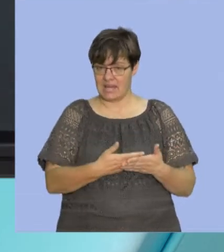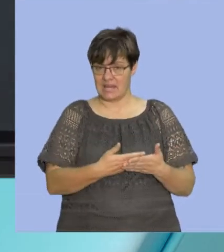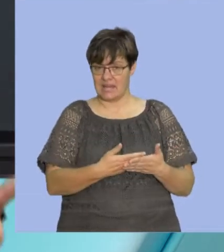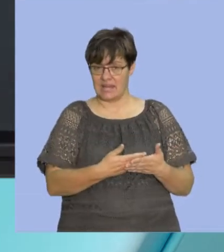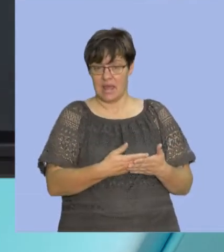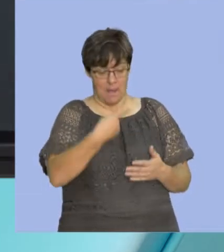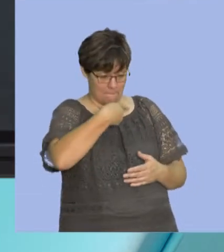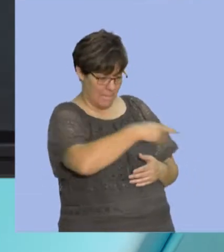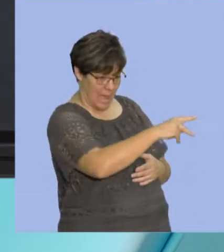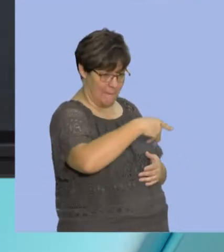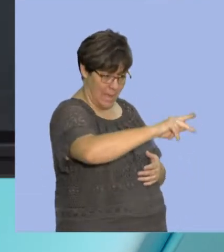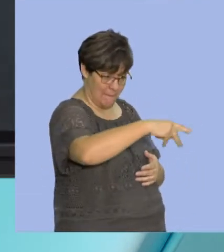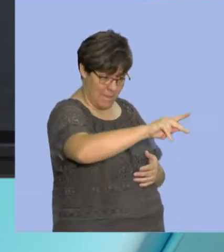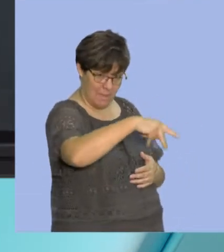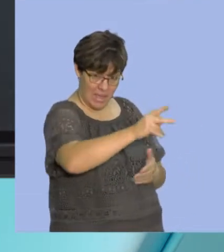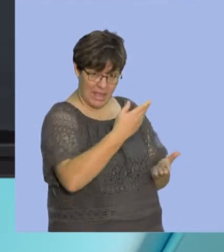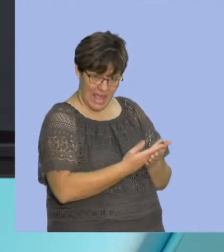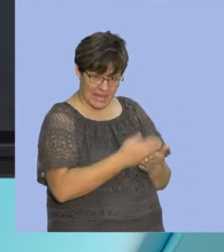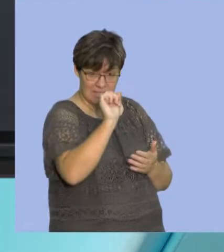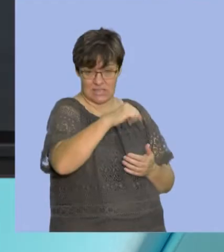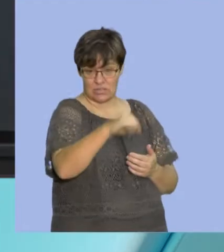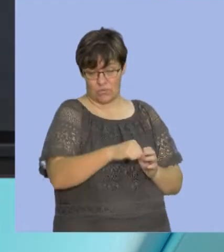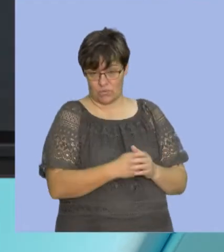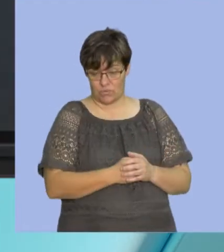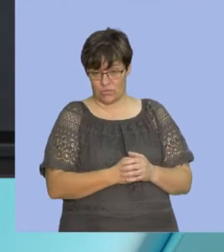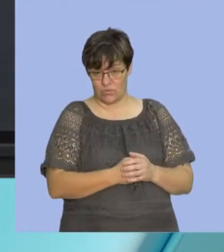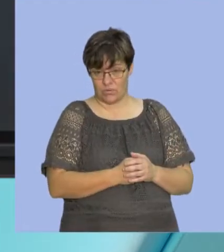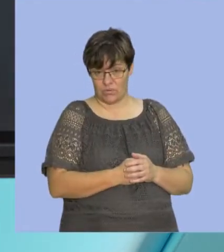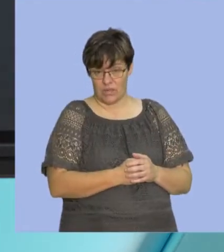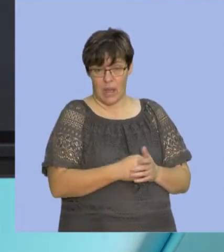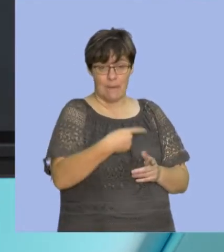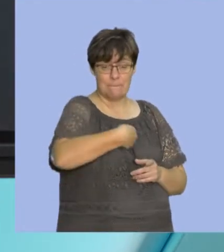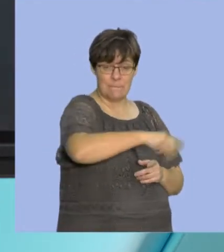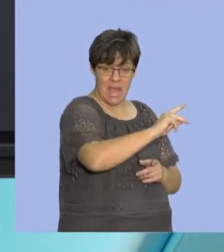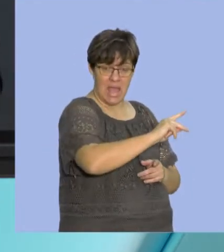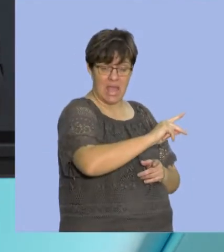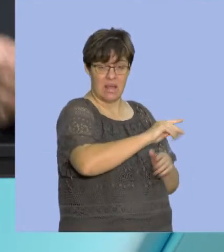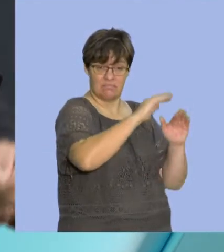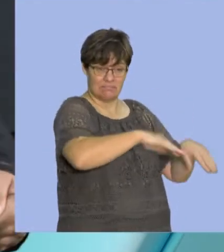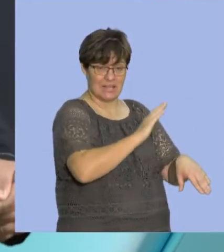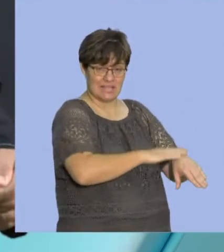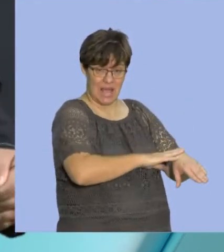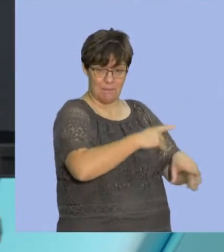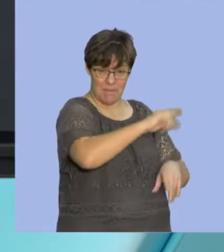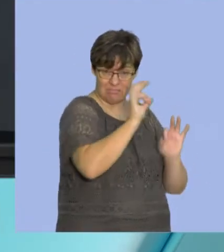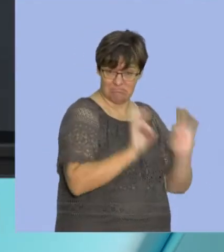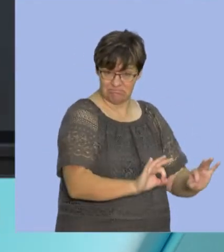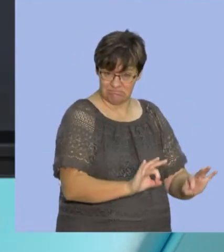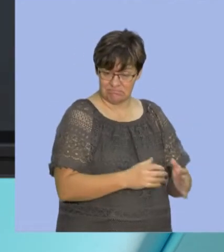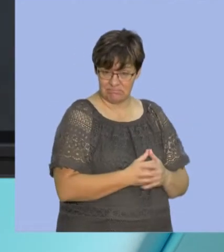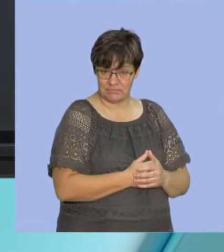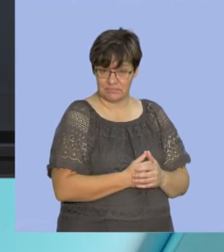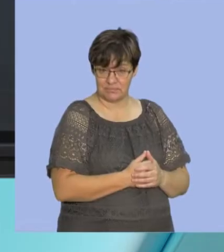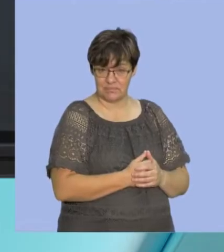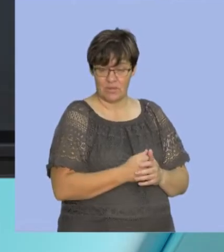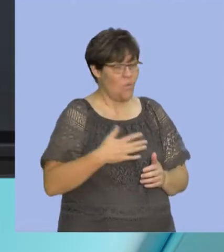meet our obligations. Will we settle our creditors' accounts on time? Let's not